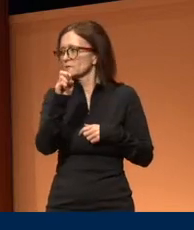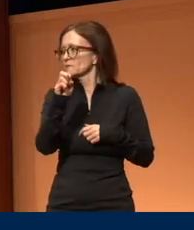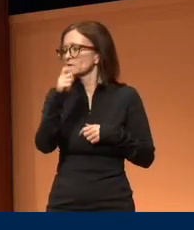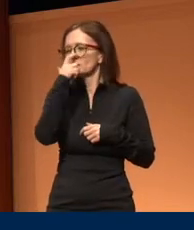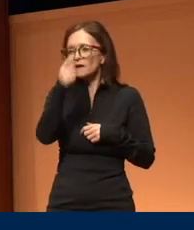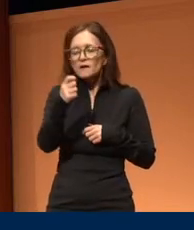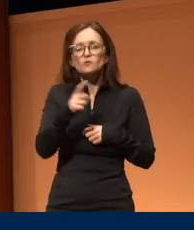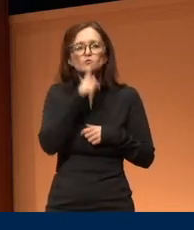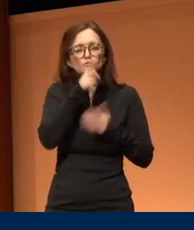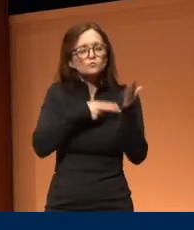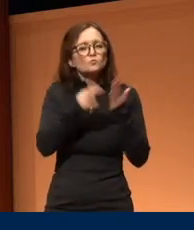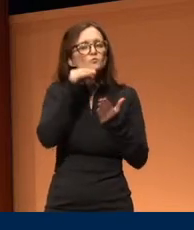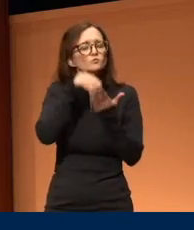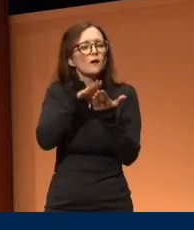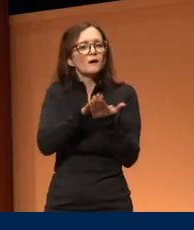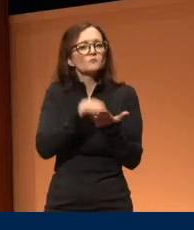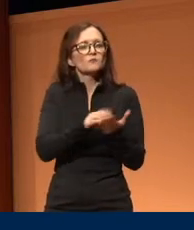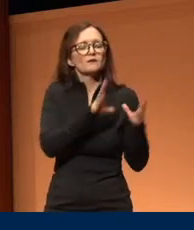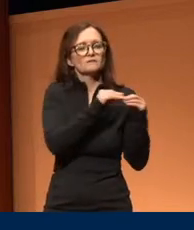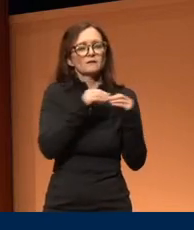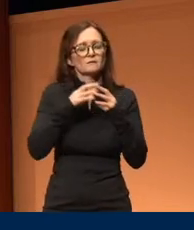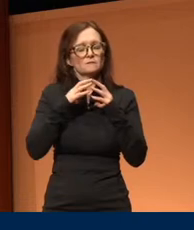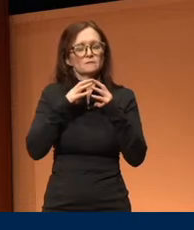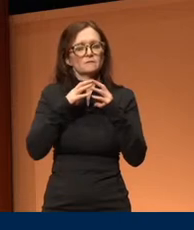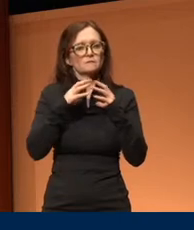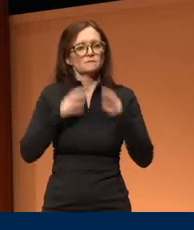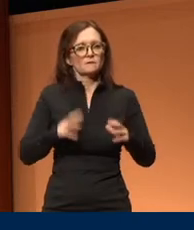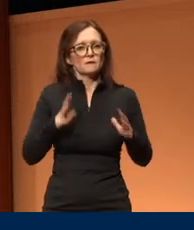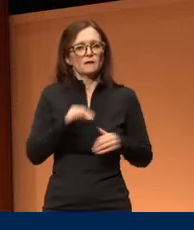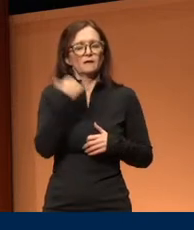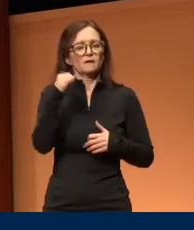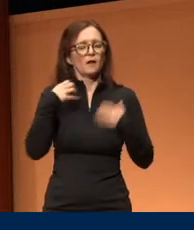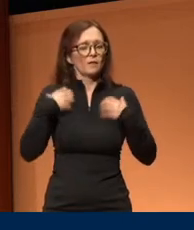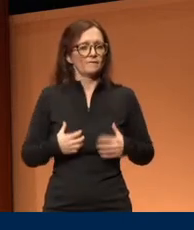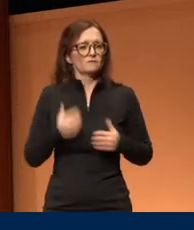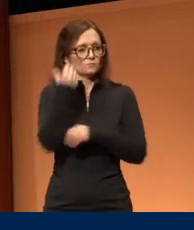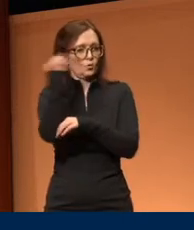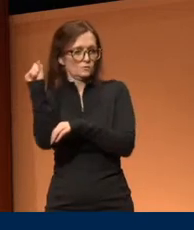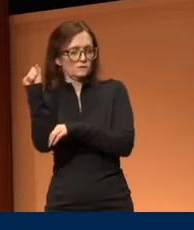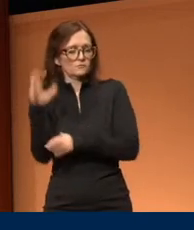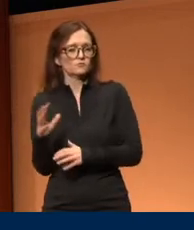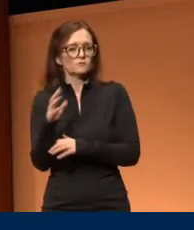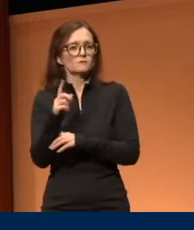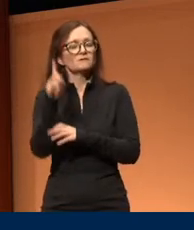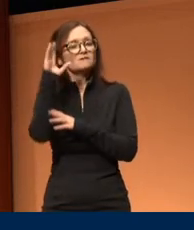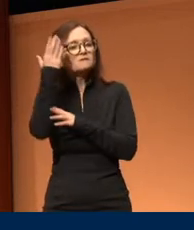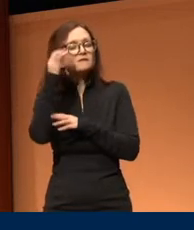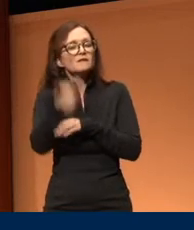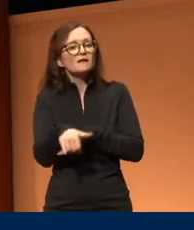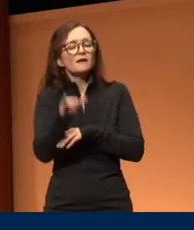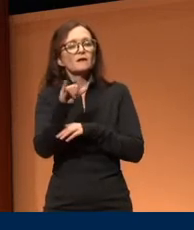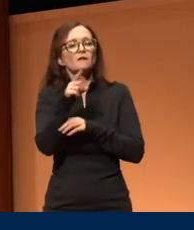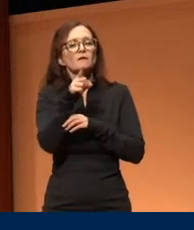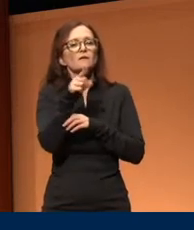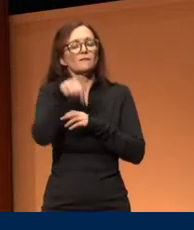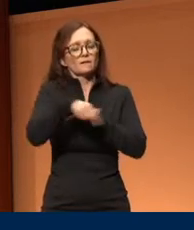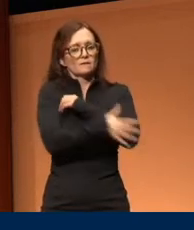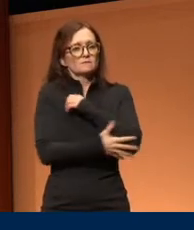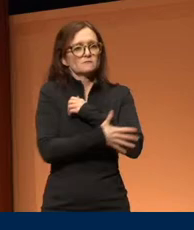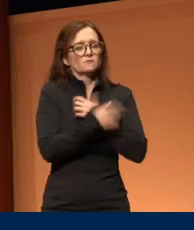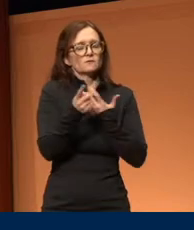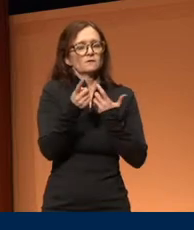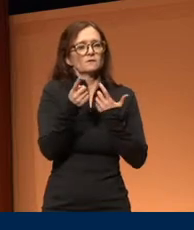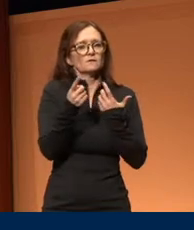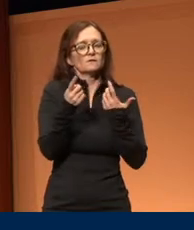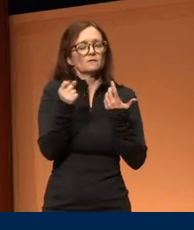truth tracking between the citizens' assemblies and the yellow vest protesters. It seems to me that one like discontinuity between the